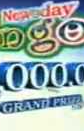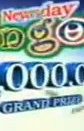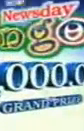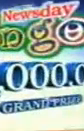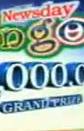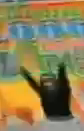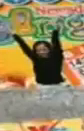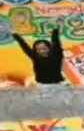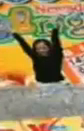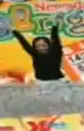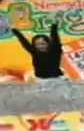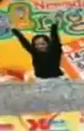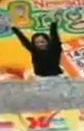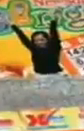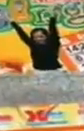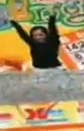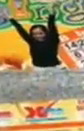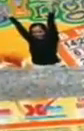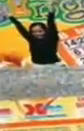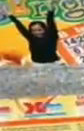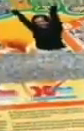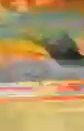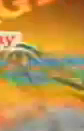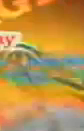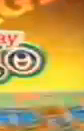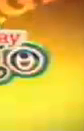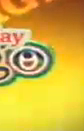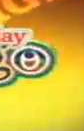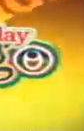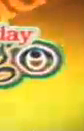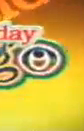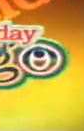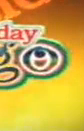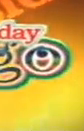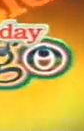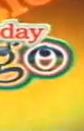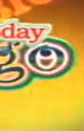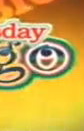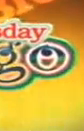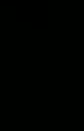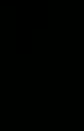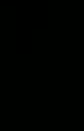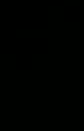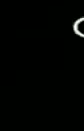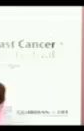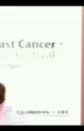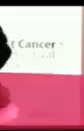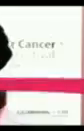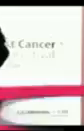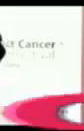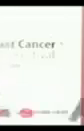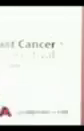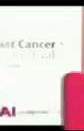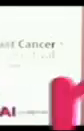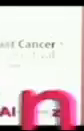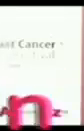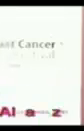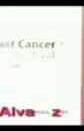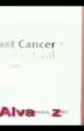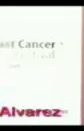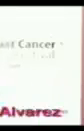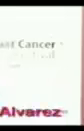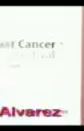$100,000. See your Newsday for more details and make it your turn to win big. Hi, I'm Fairhands,